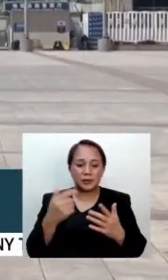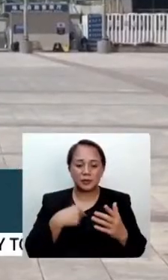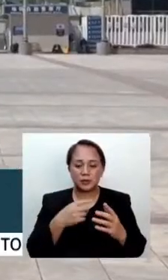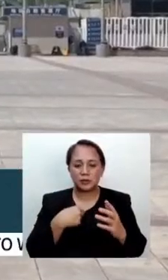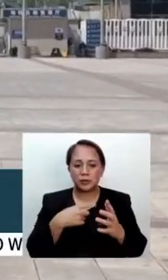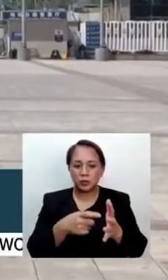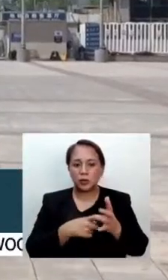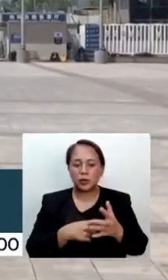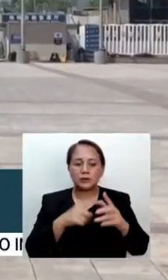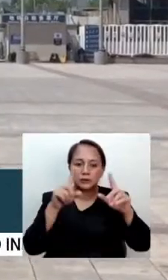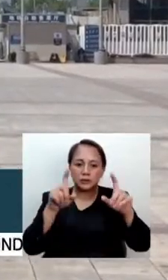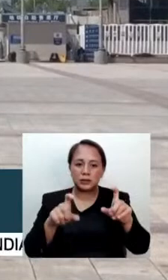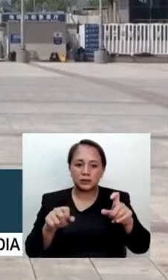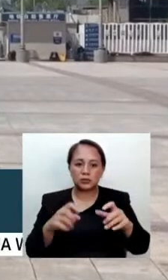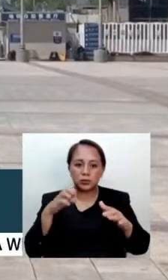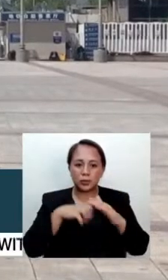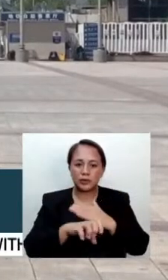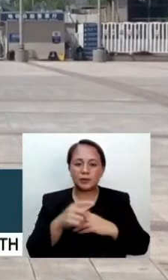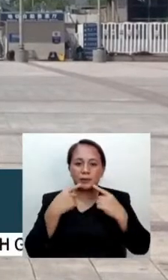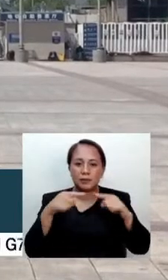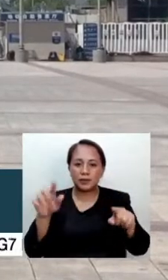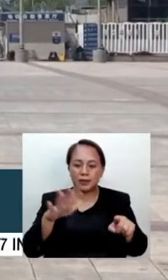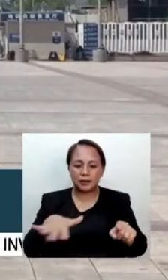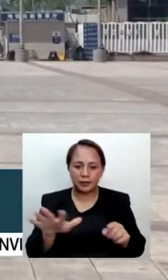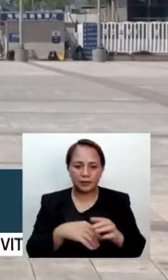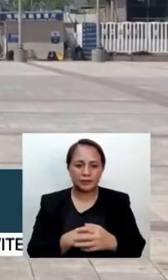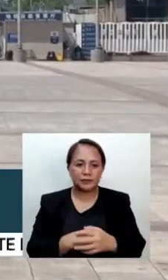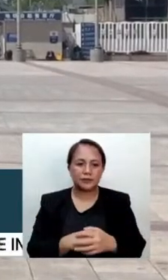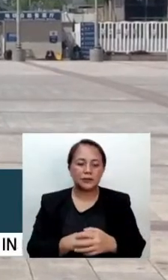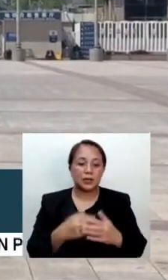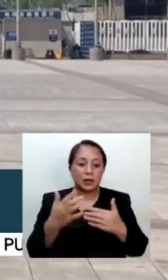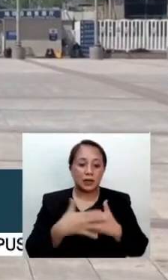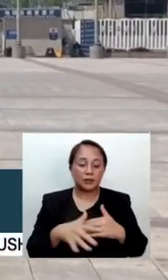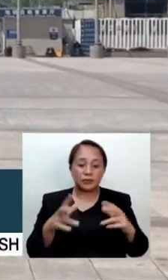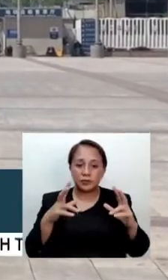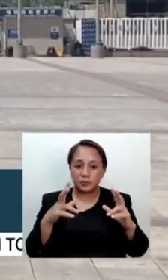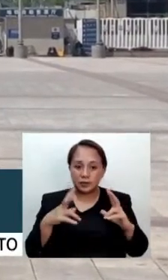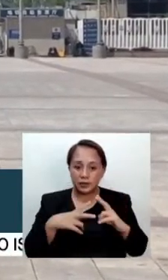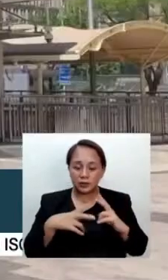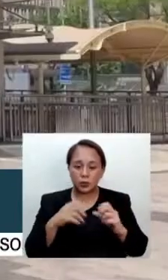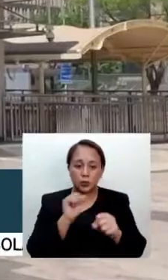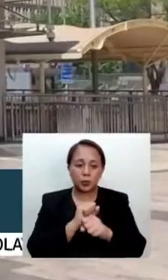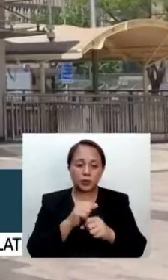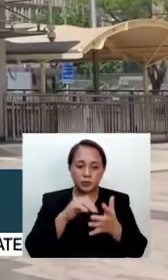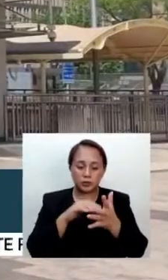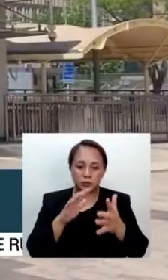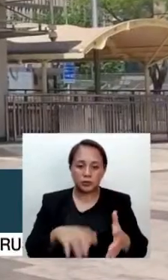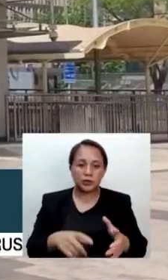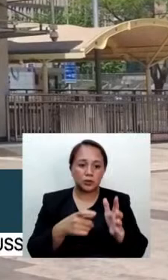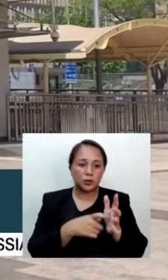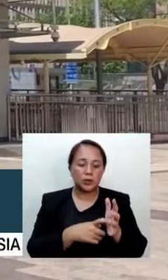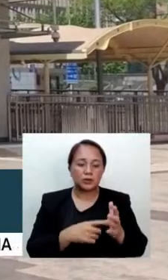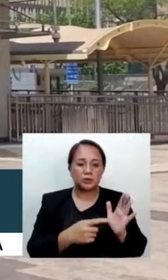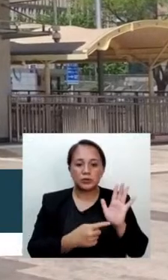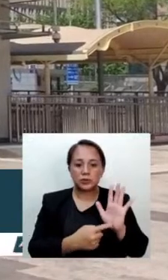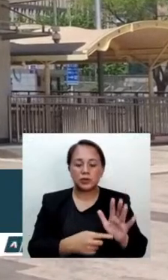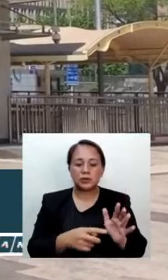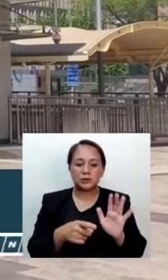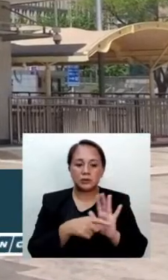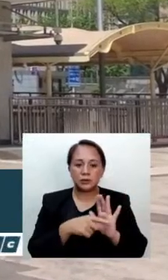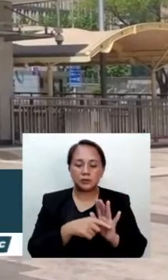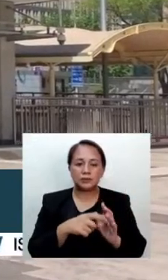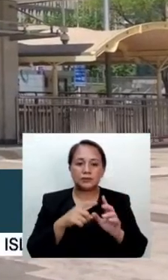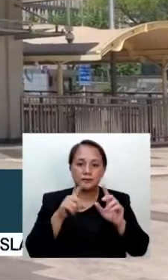test results to enter public venues. And after the holidays, workers and students will be required to present negative COVID